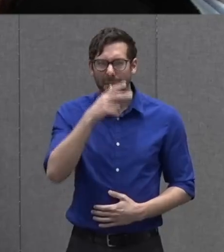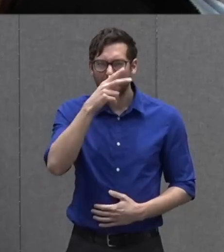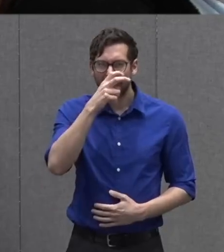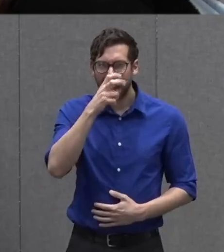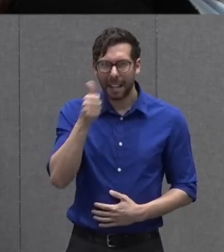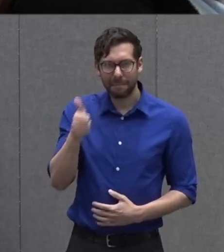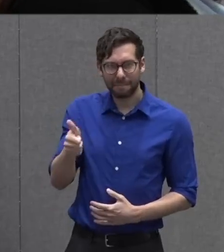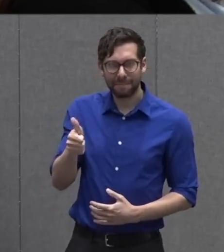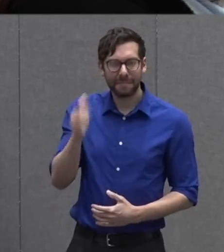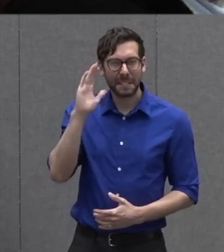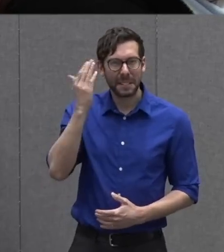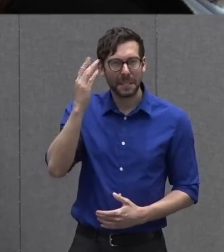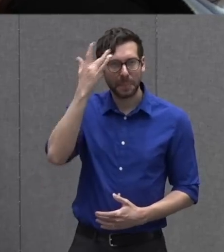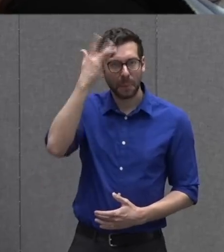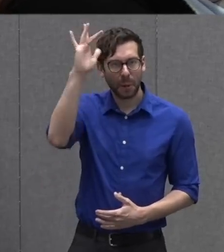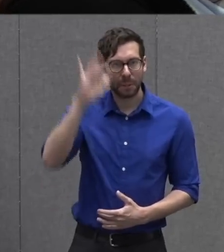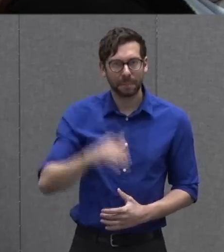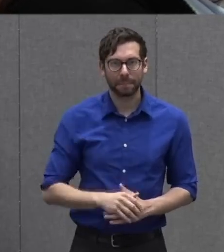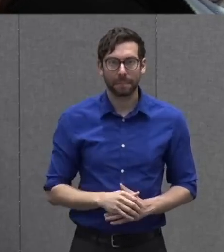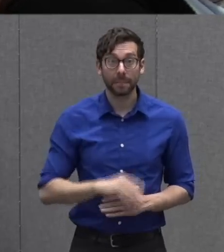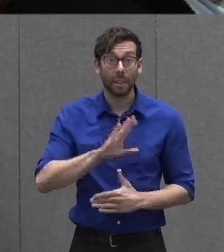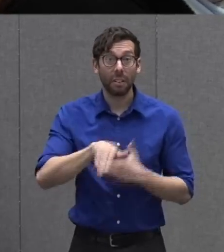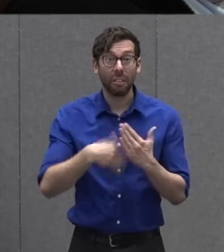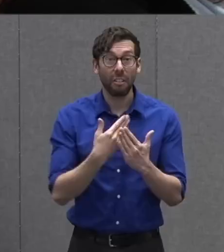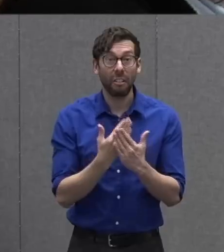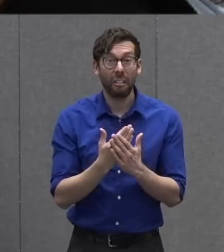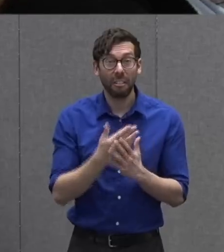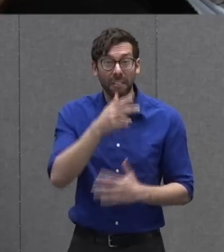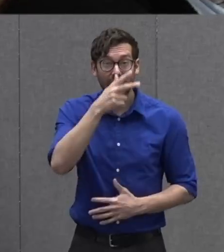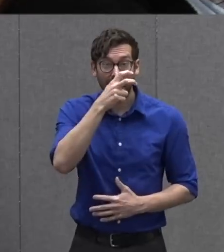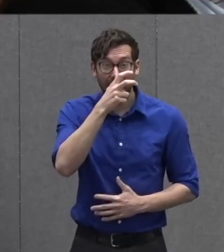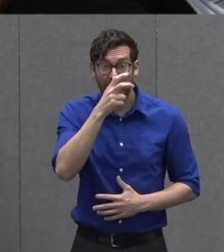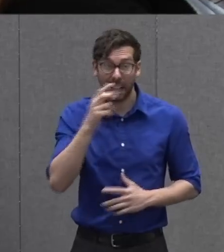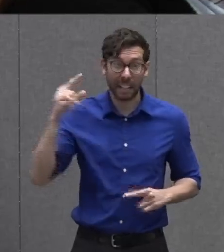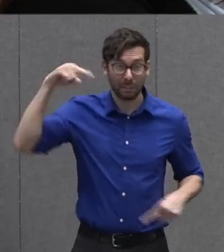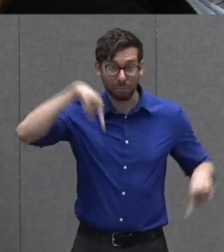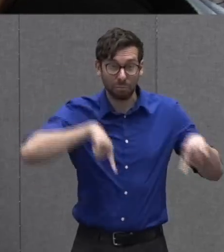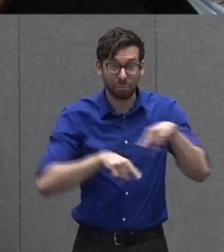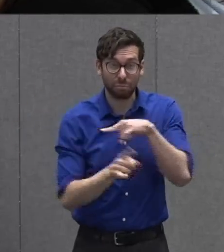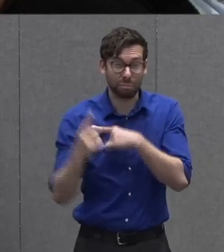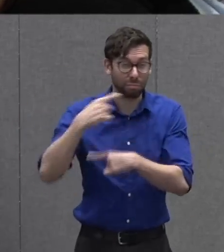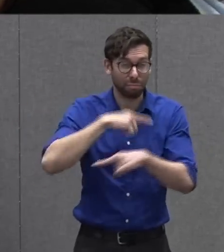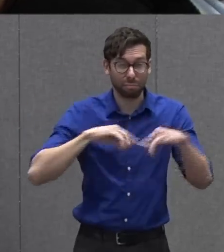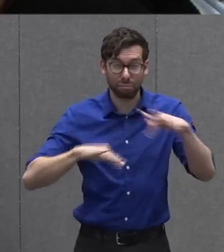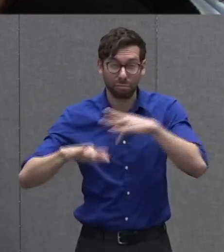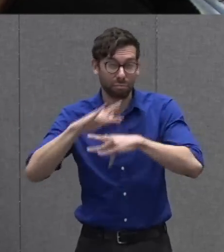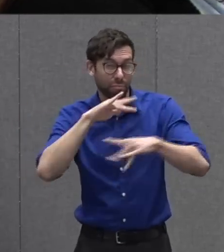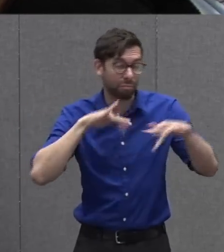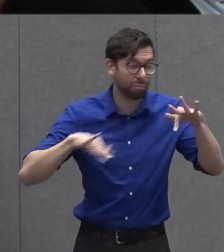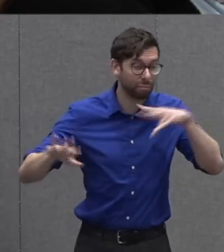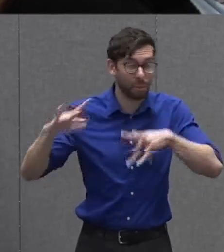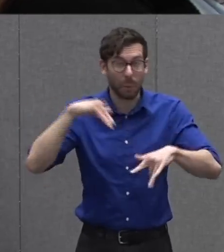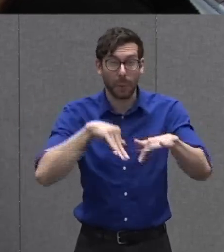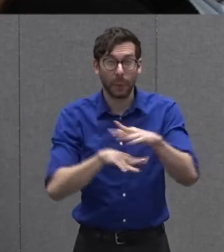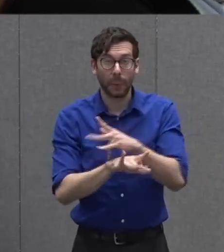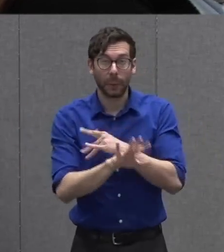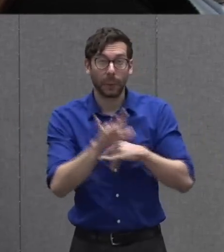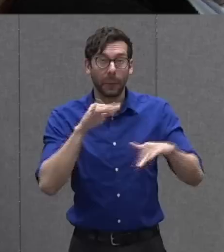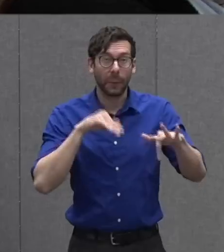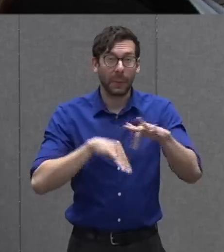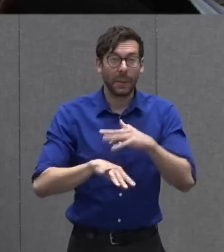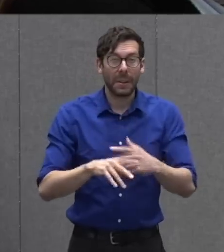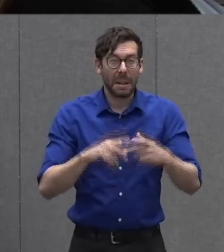All the ants raced here and there and up and down and to and fro. There'll be lots of yummies for